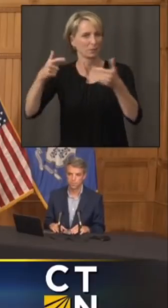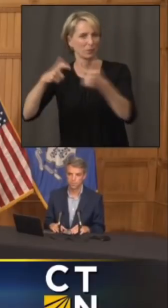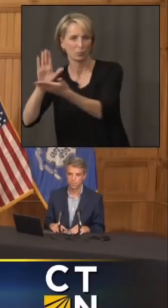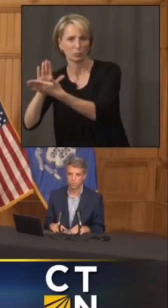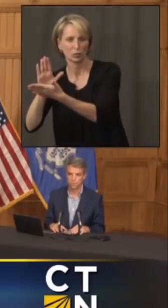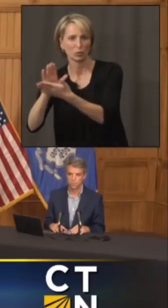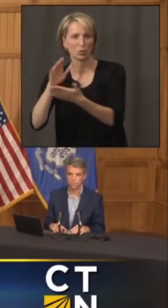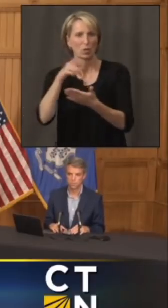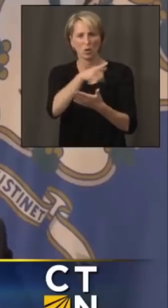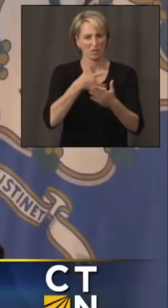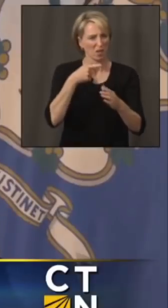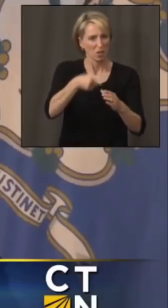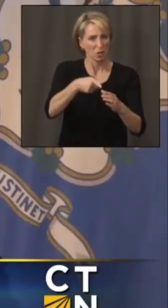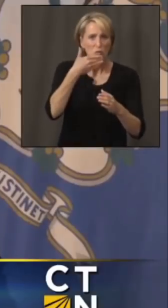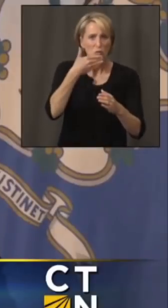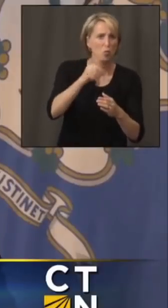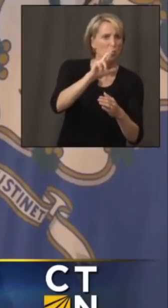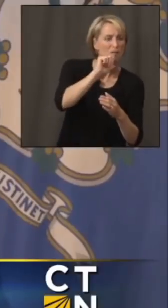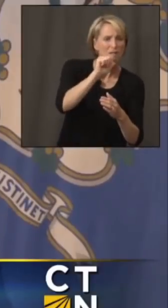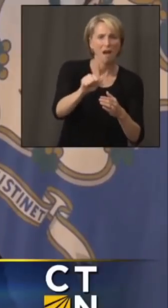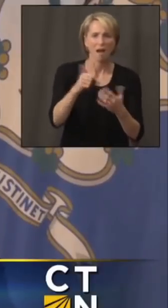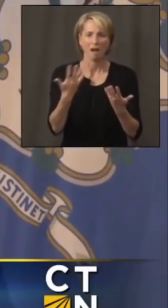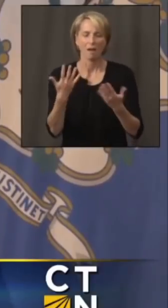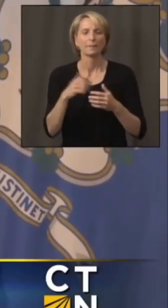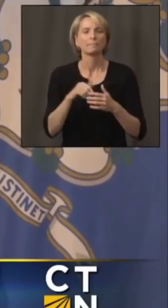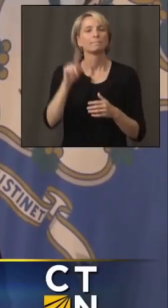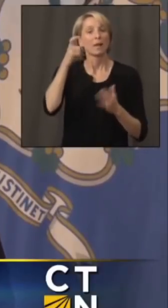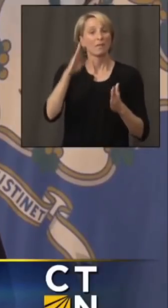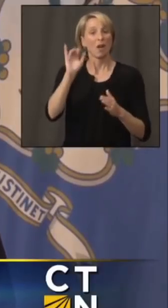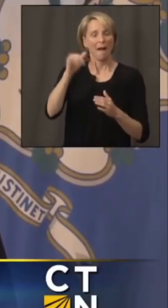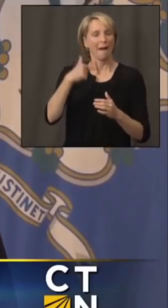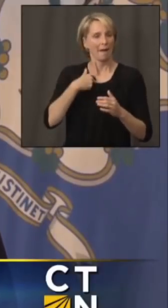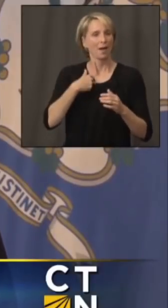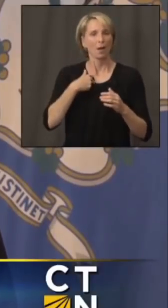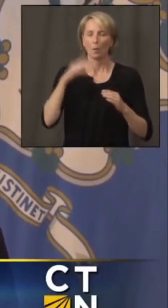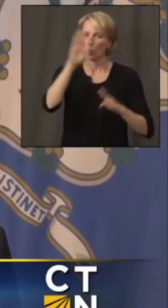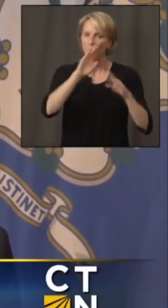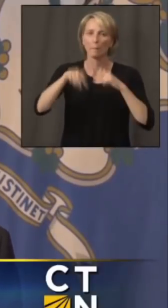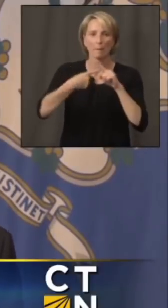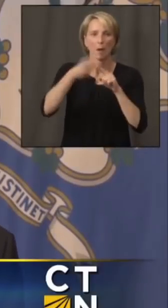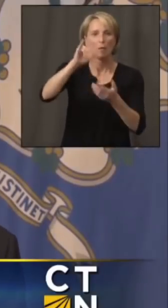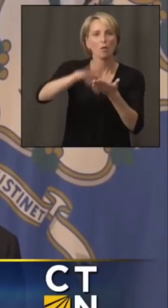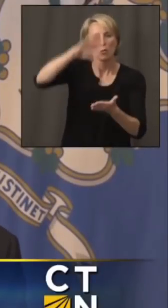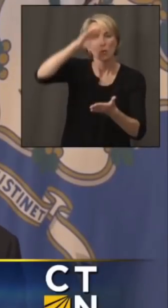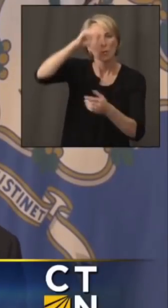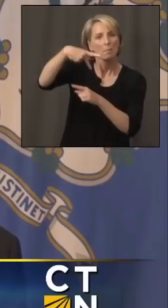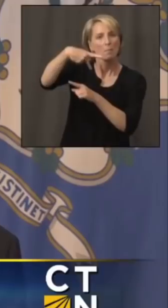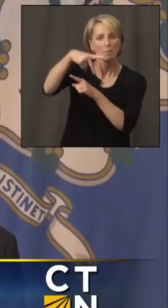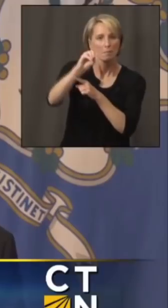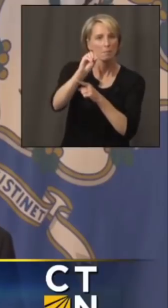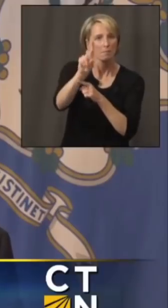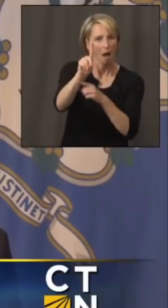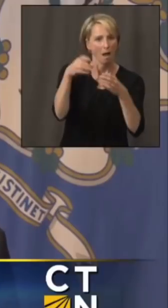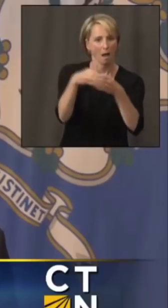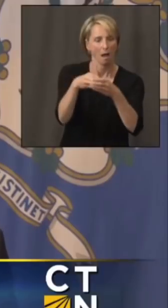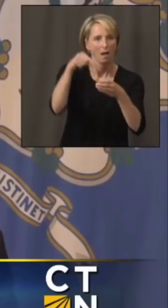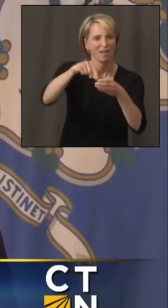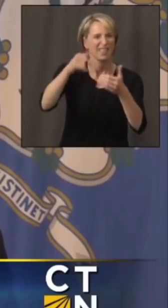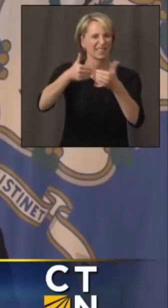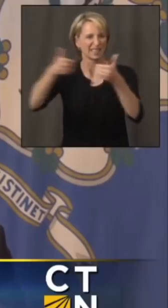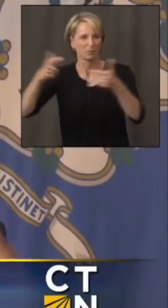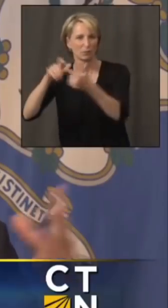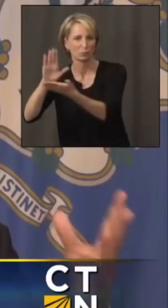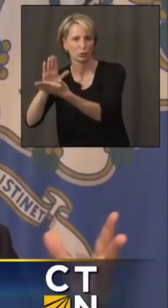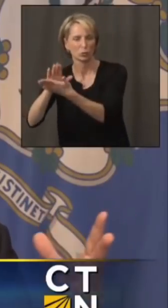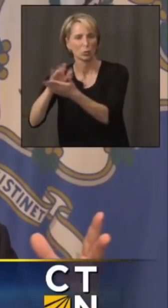I do, Christine. That's just what I worry about. Look, if I didn't feel that my kid could go to